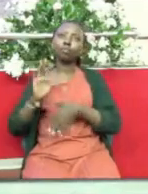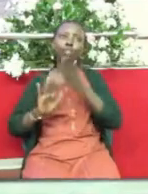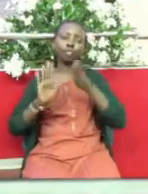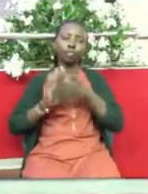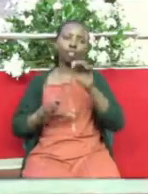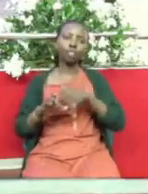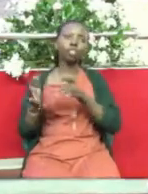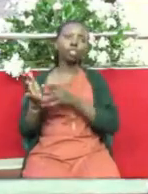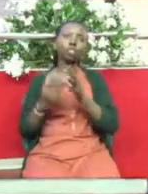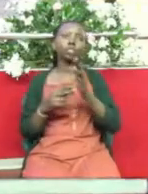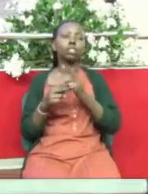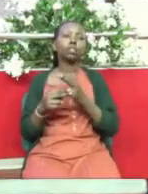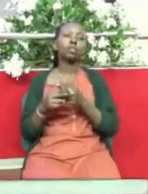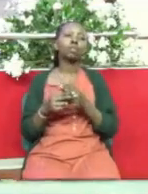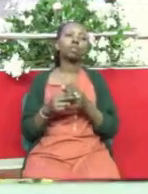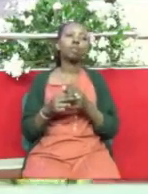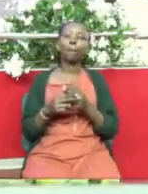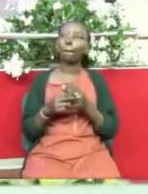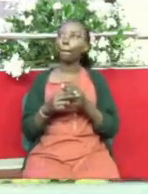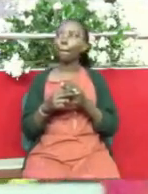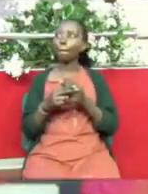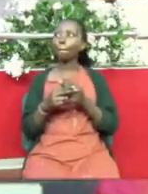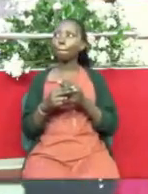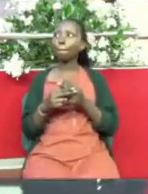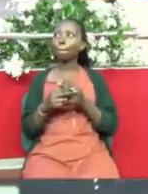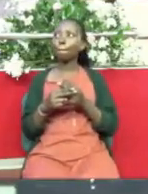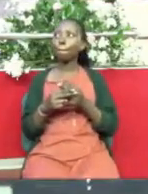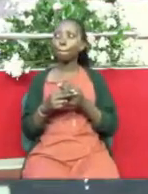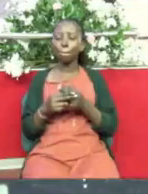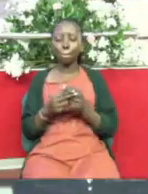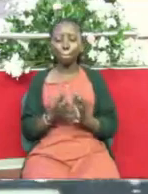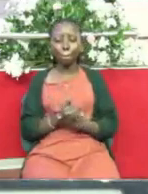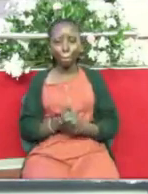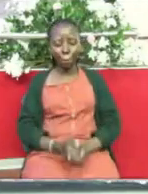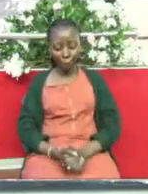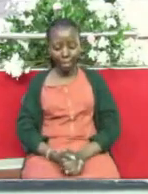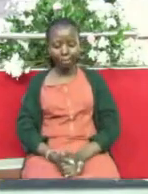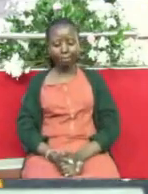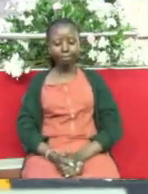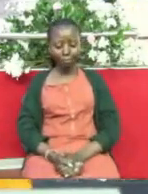of Jesus Christ. In the mighty name of Jesus Christ.